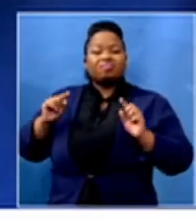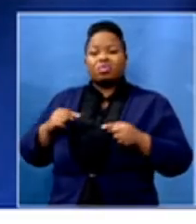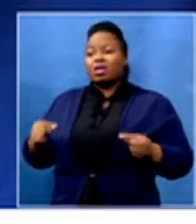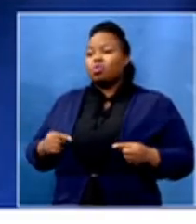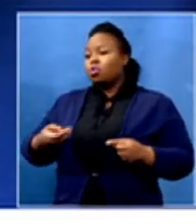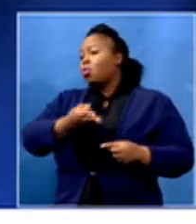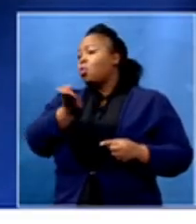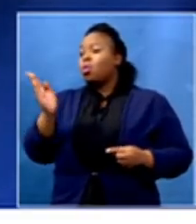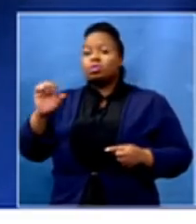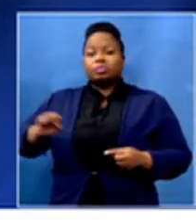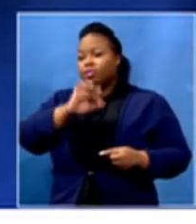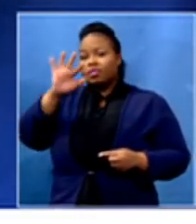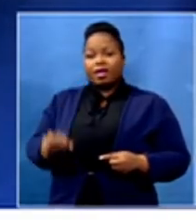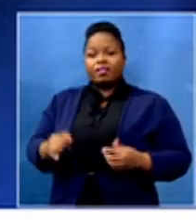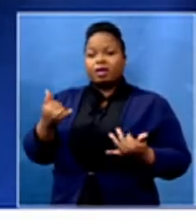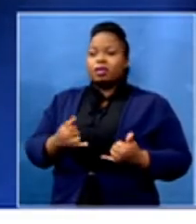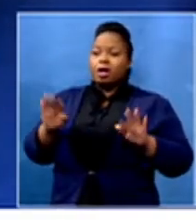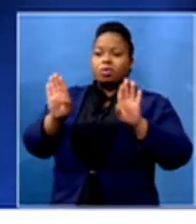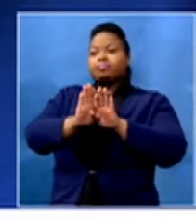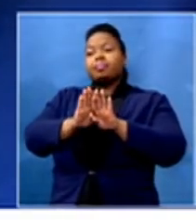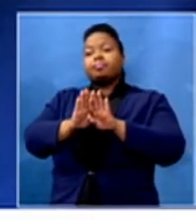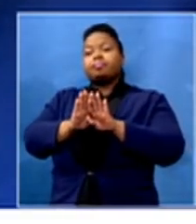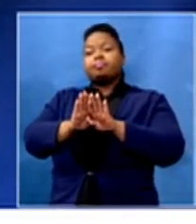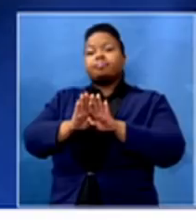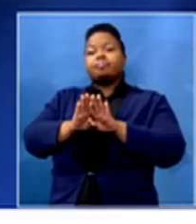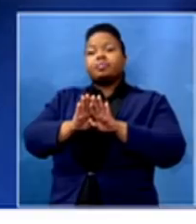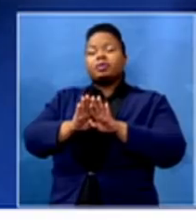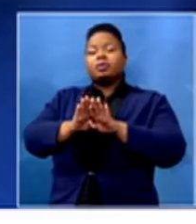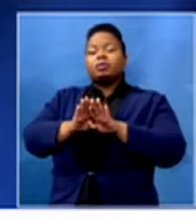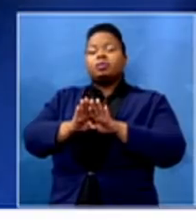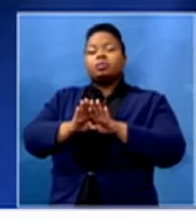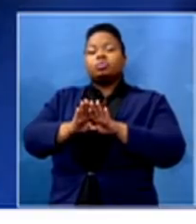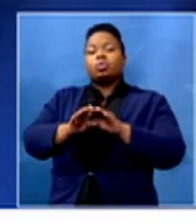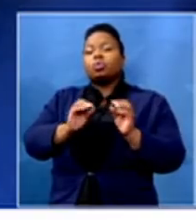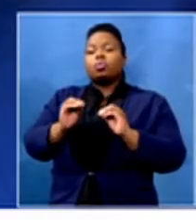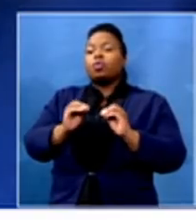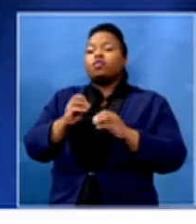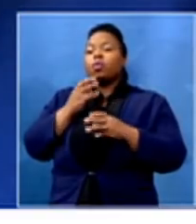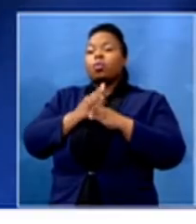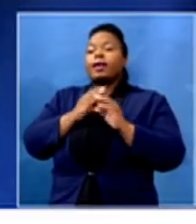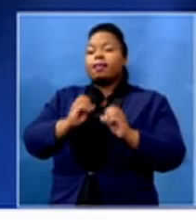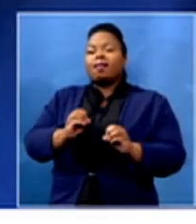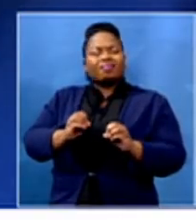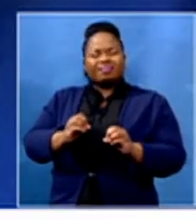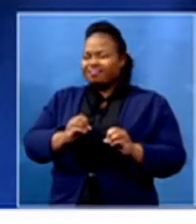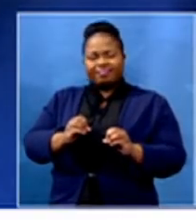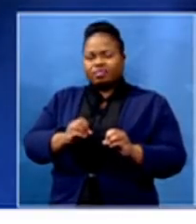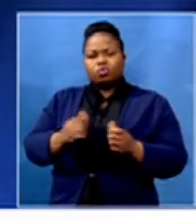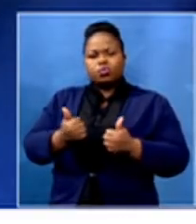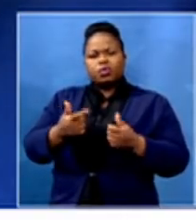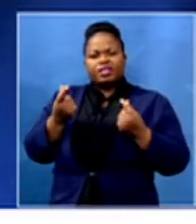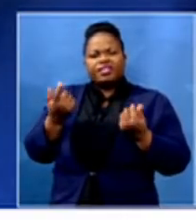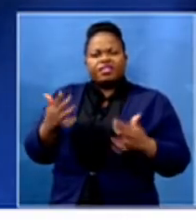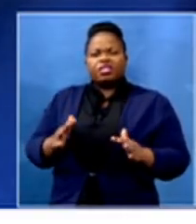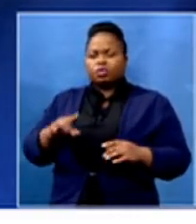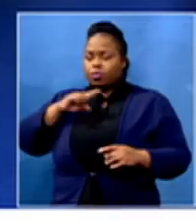South Africa, still for more than what we've already done, because the economy